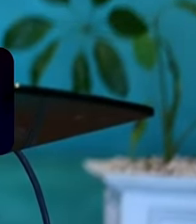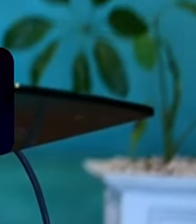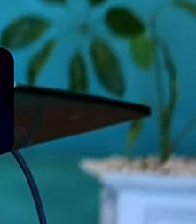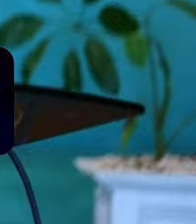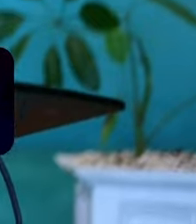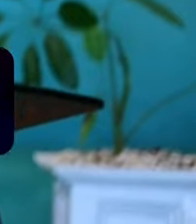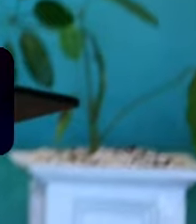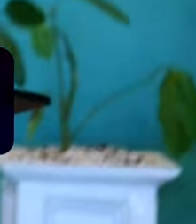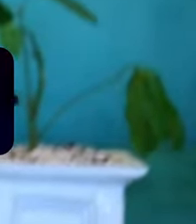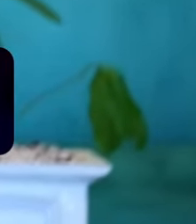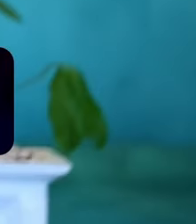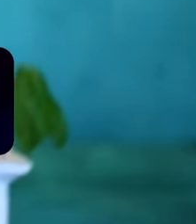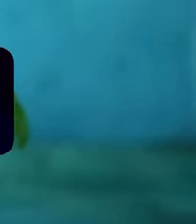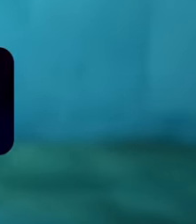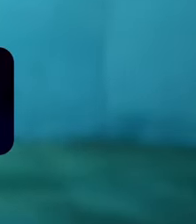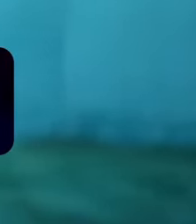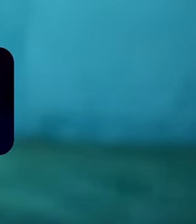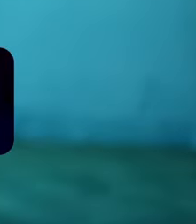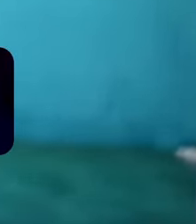You are done, you can have your seat.